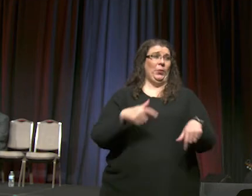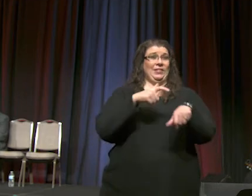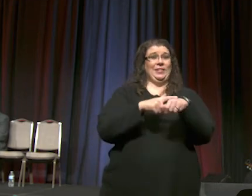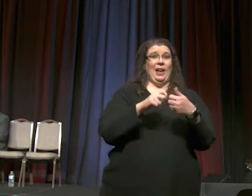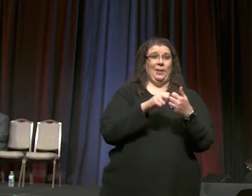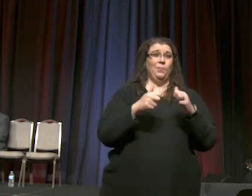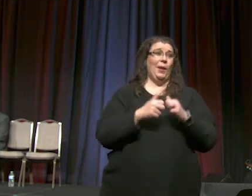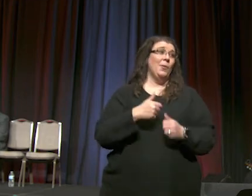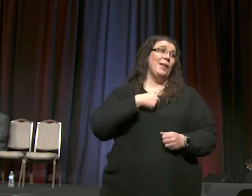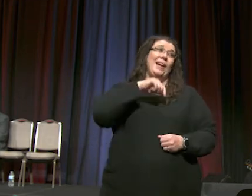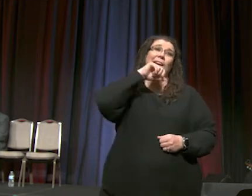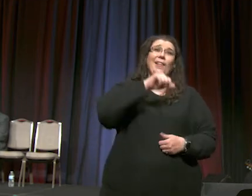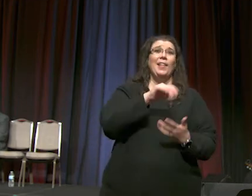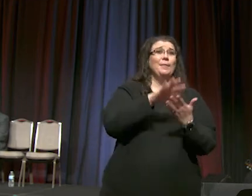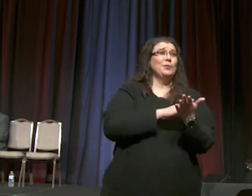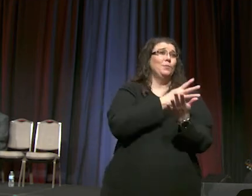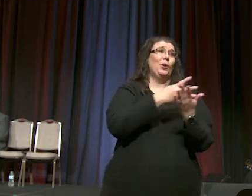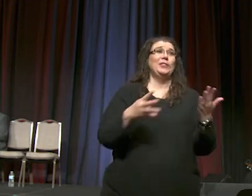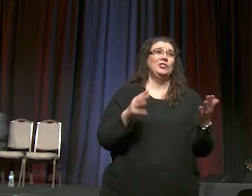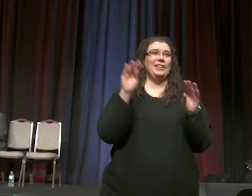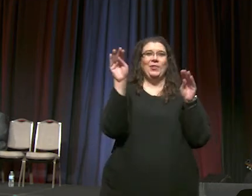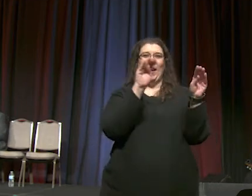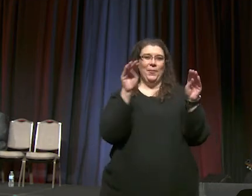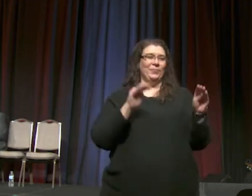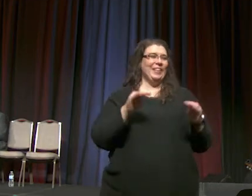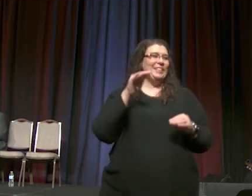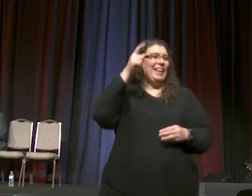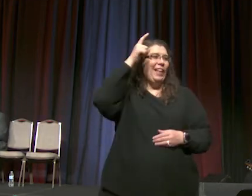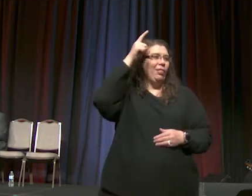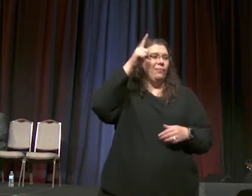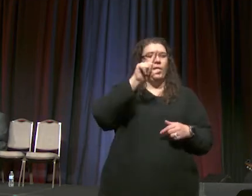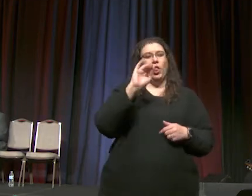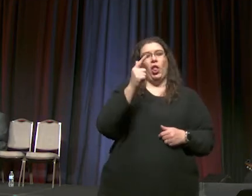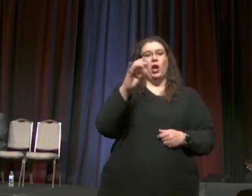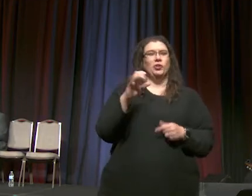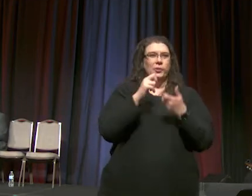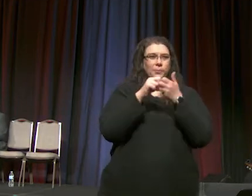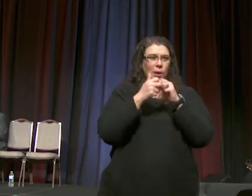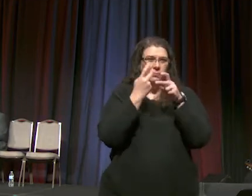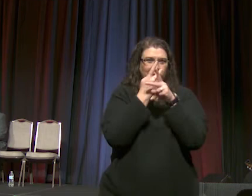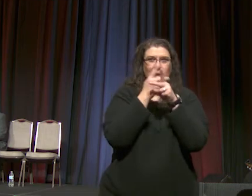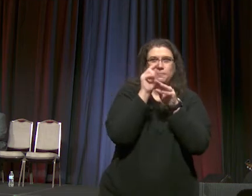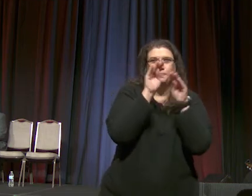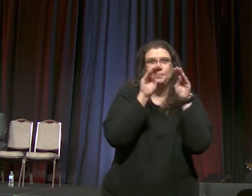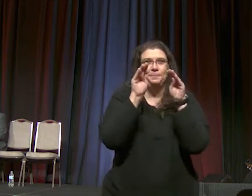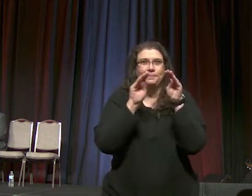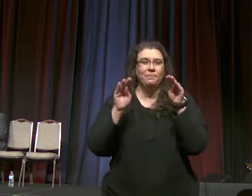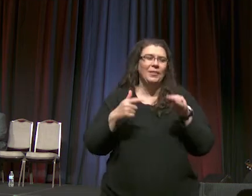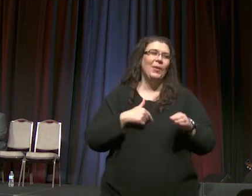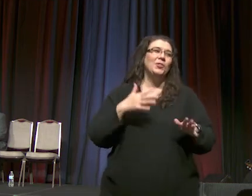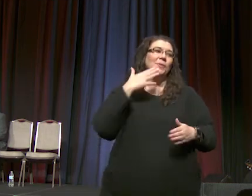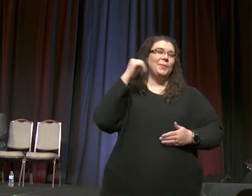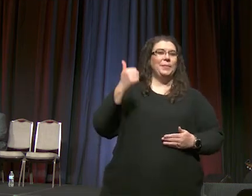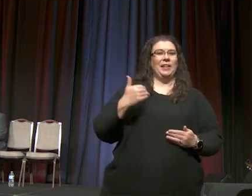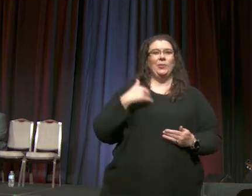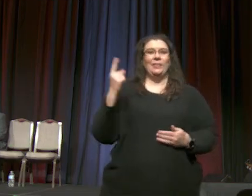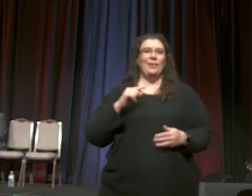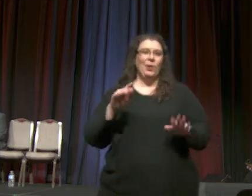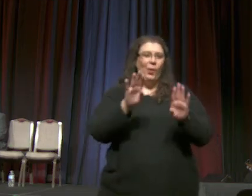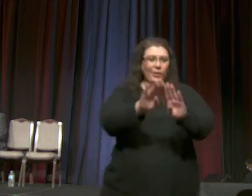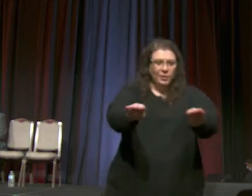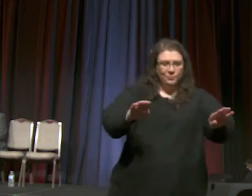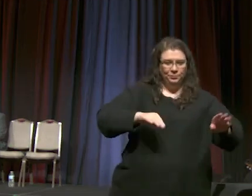love spreadsheets. So I do my best to, have something where I can sort